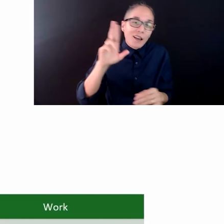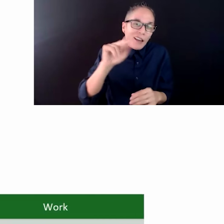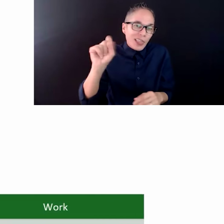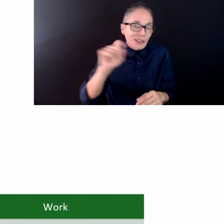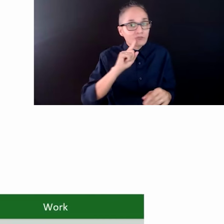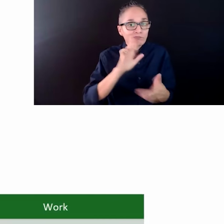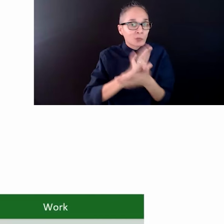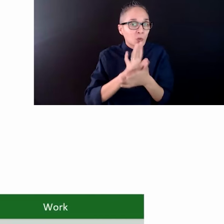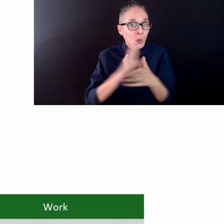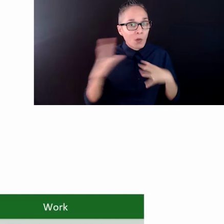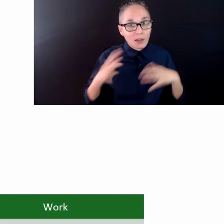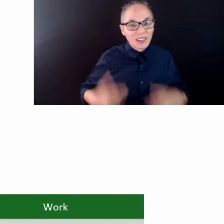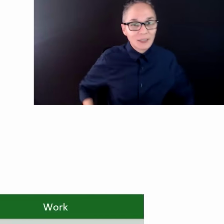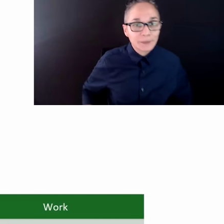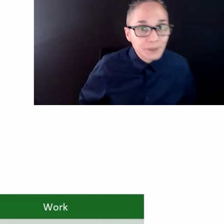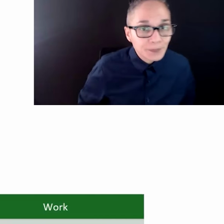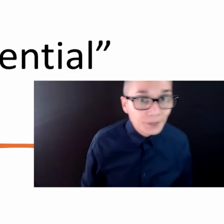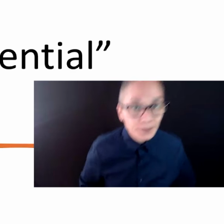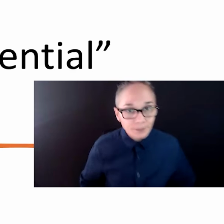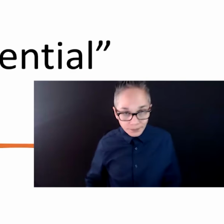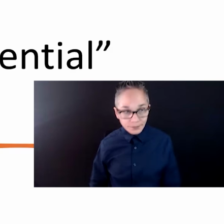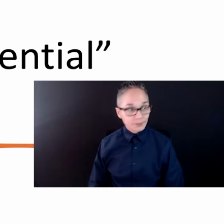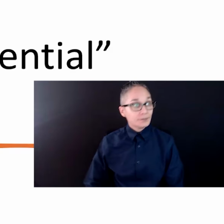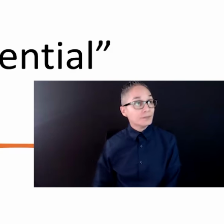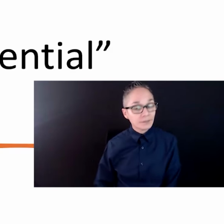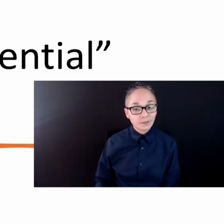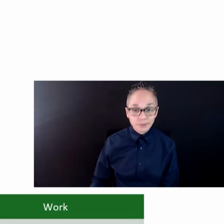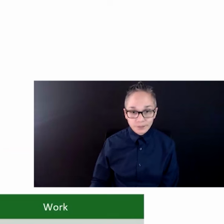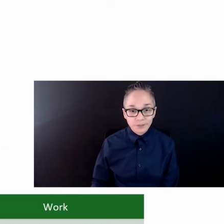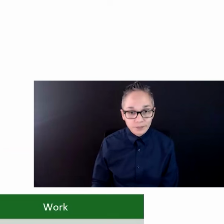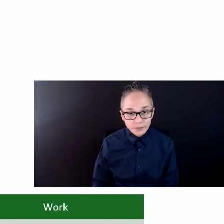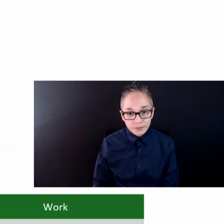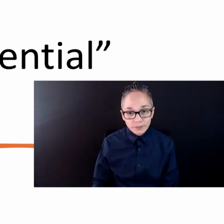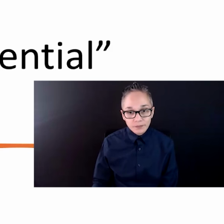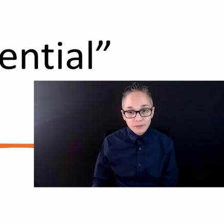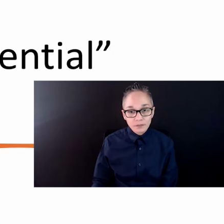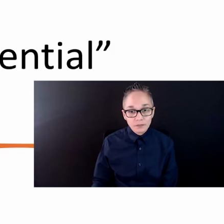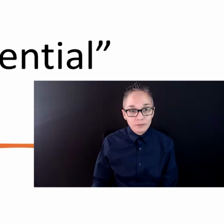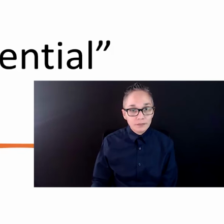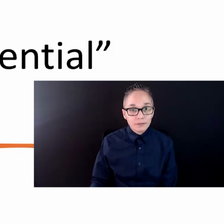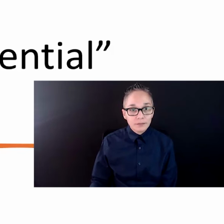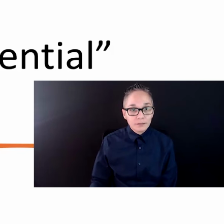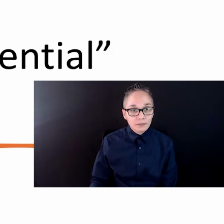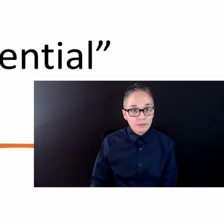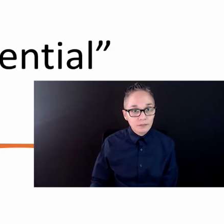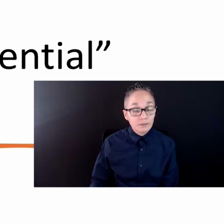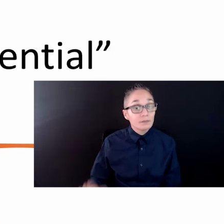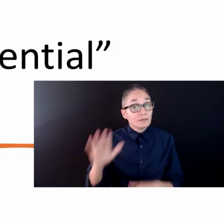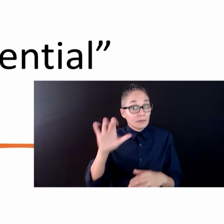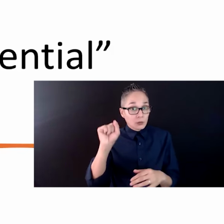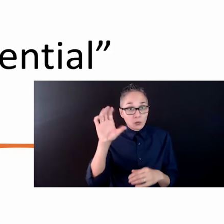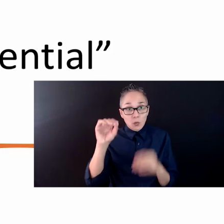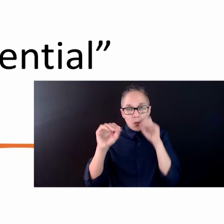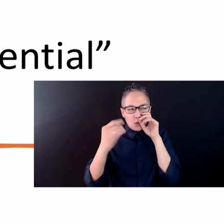So. stuck again. I think it needs new batteries. There we go. Right? Okay. Yeah. So